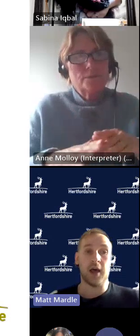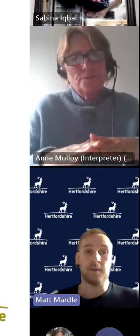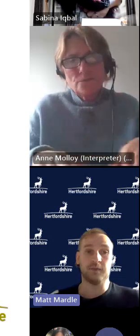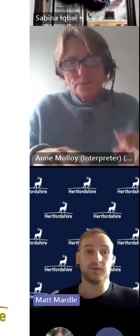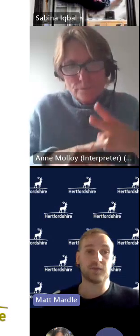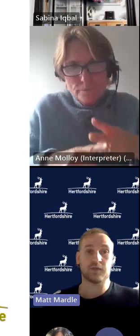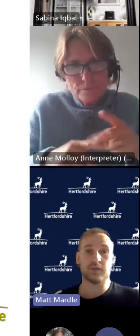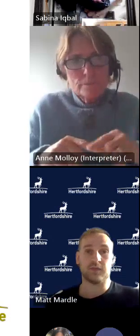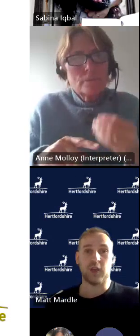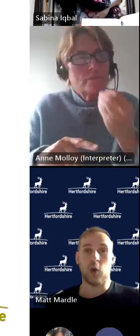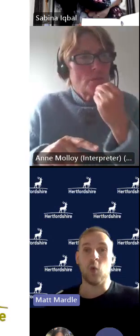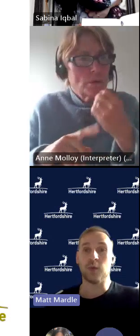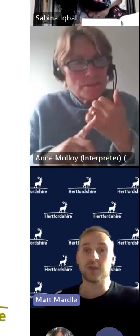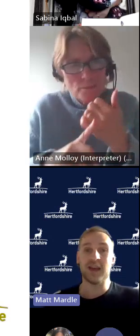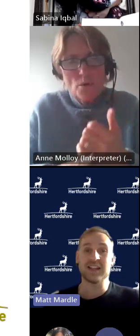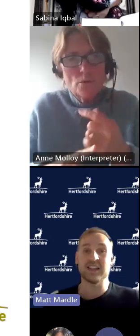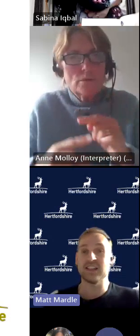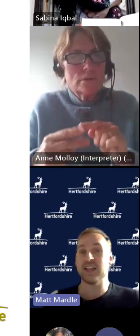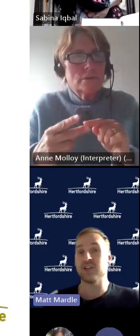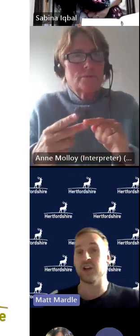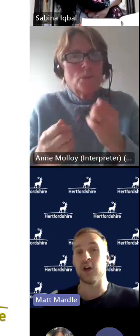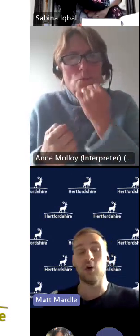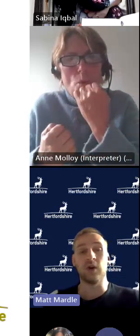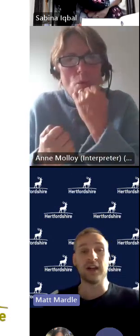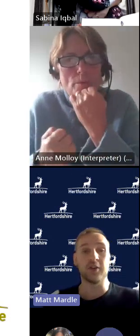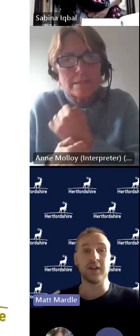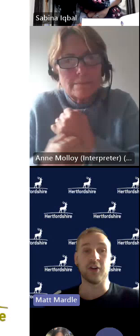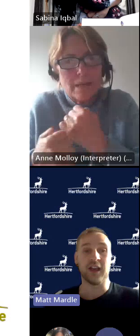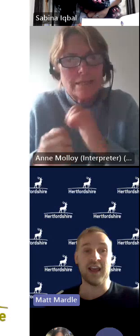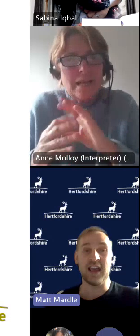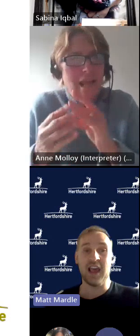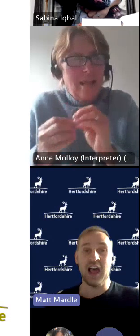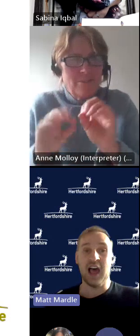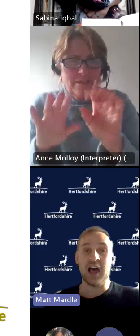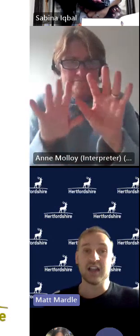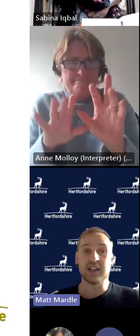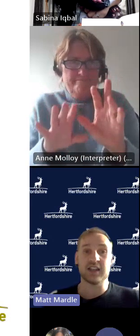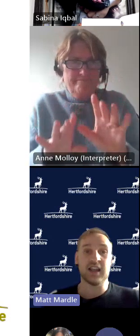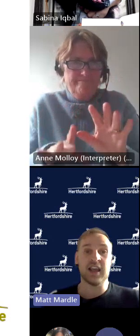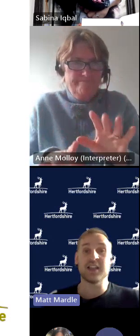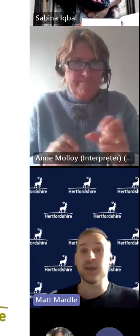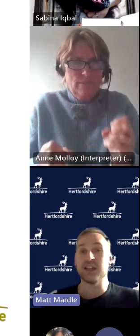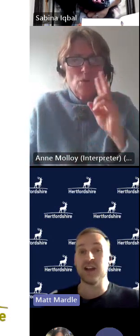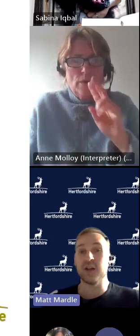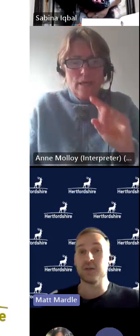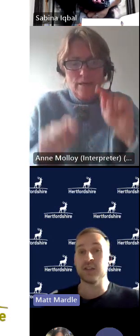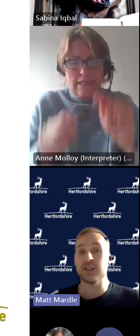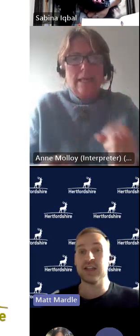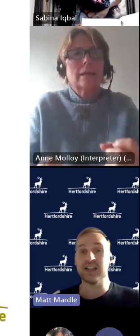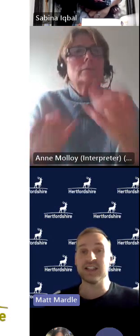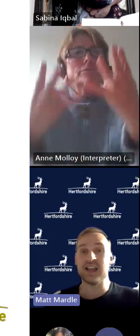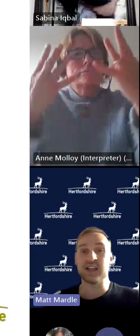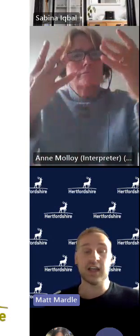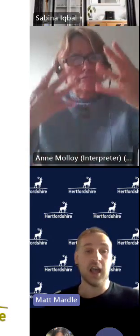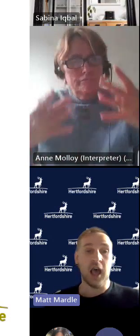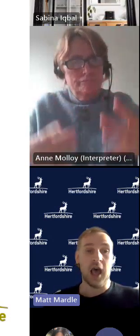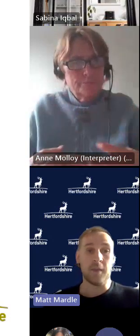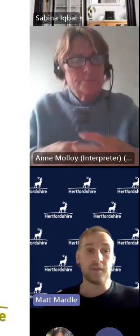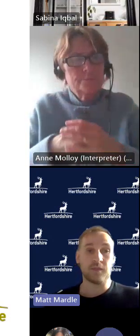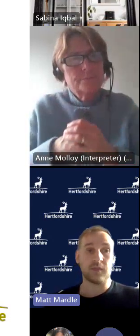childminders, warm spaces, etc., all included on here, and it is being developed, as Tina